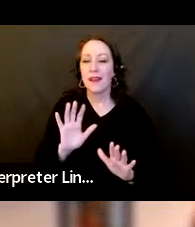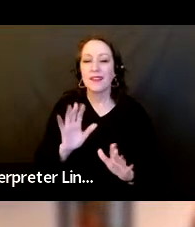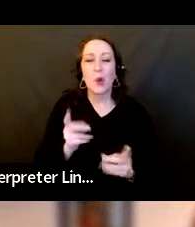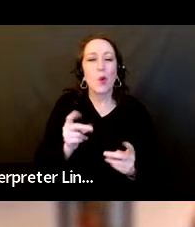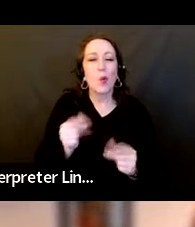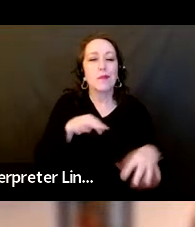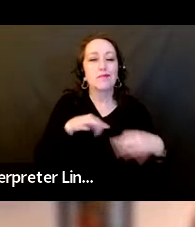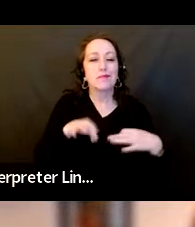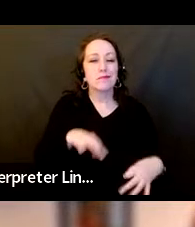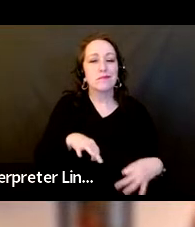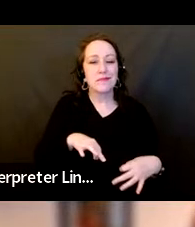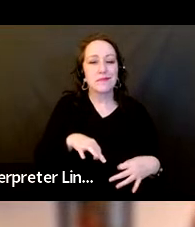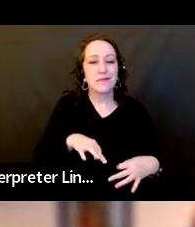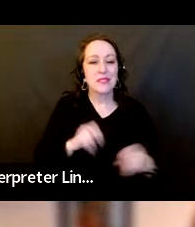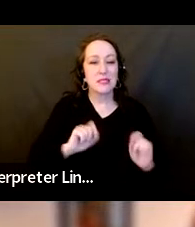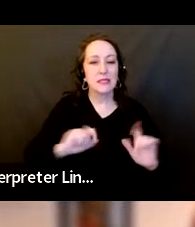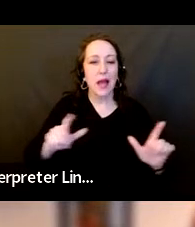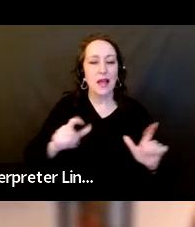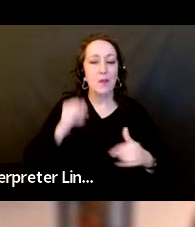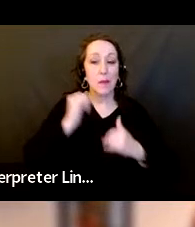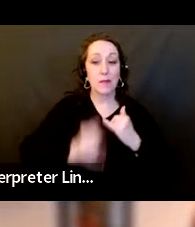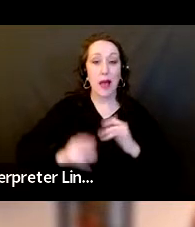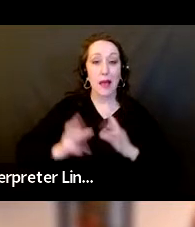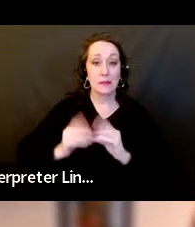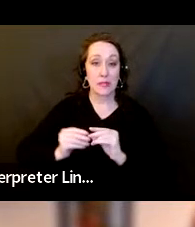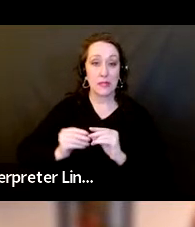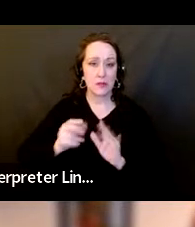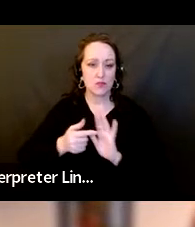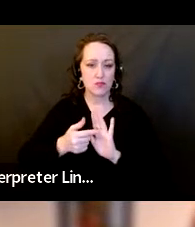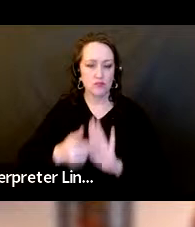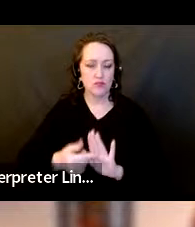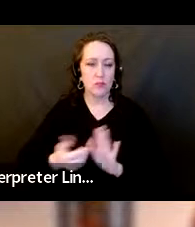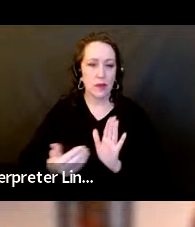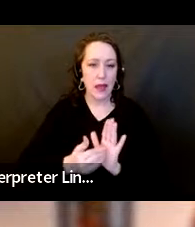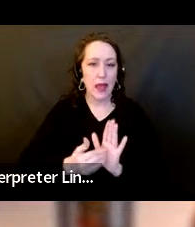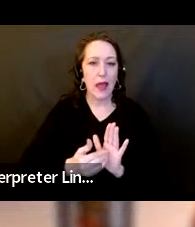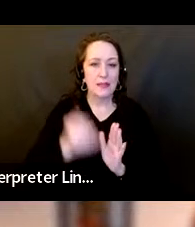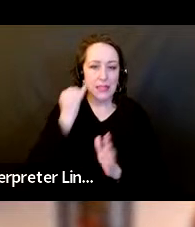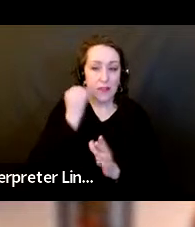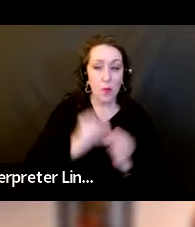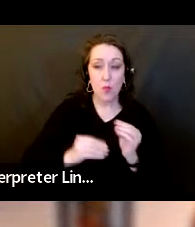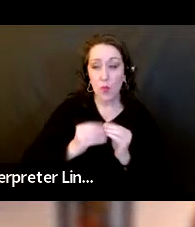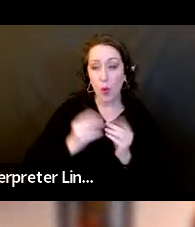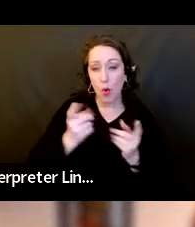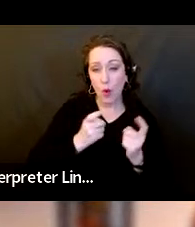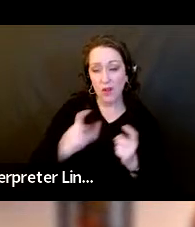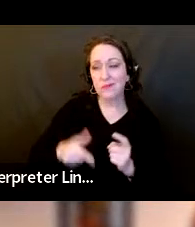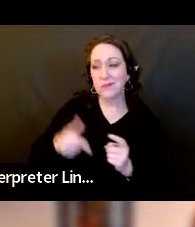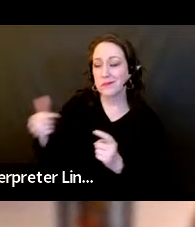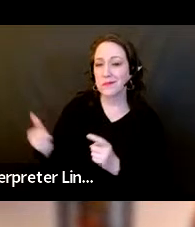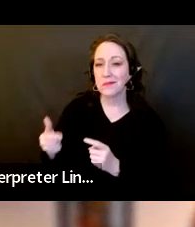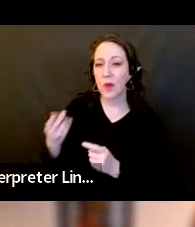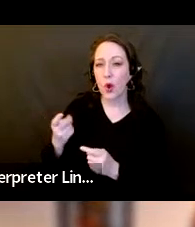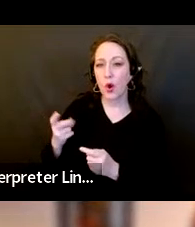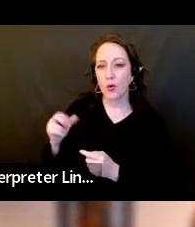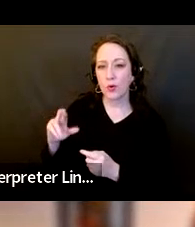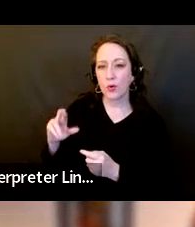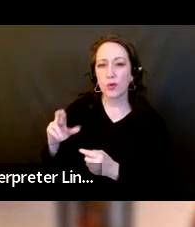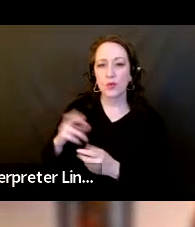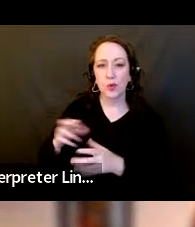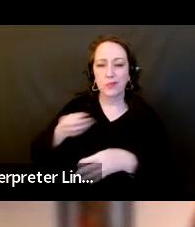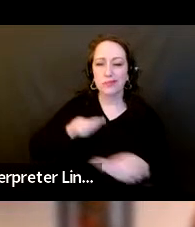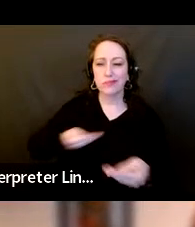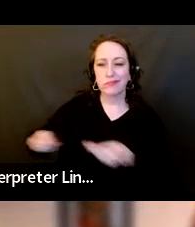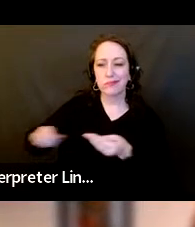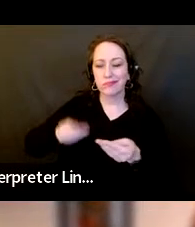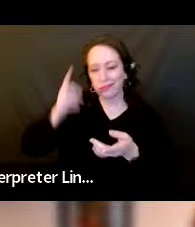go through the couple of slides we shared in the last meeting, see if there's any other additional questions, and then pass to Harder to kind of facilitate,